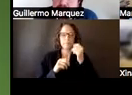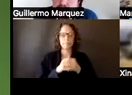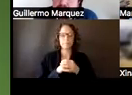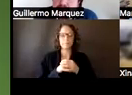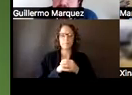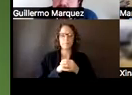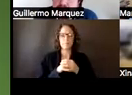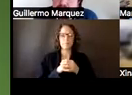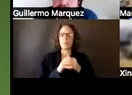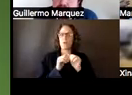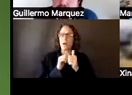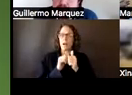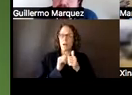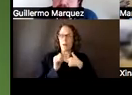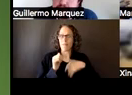I was able to find